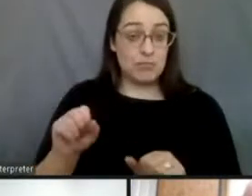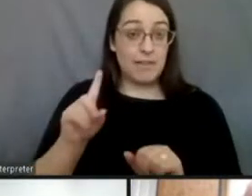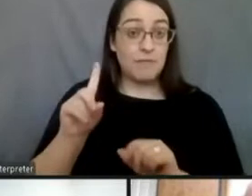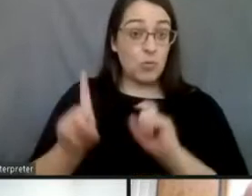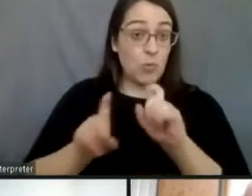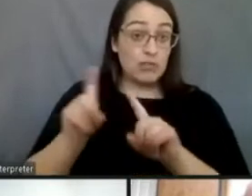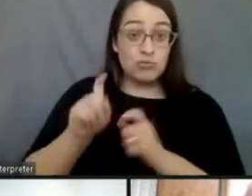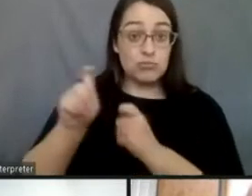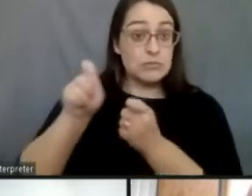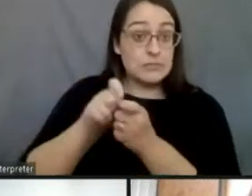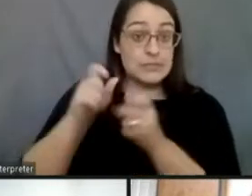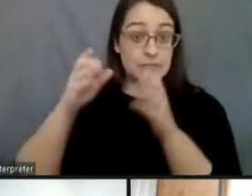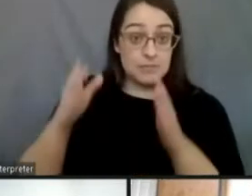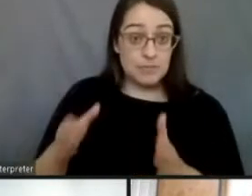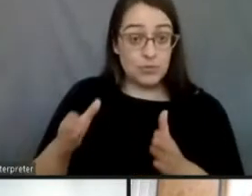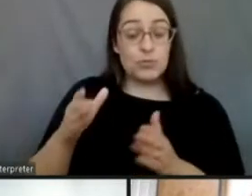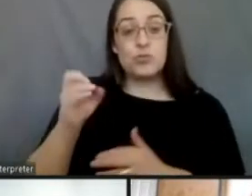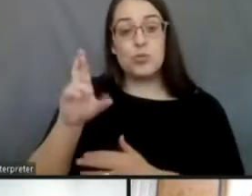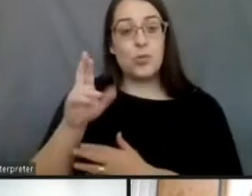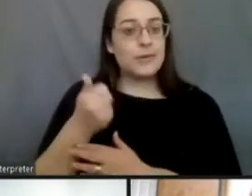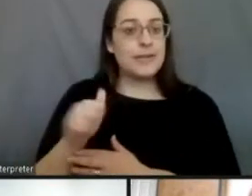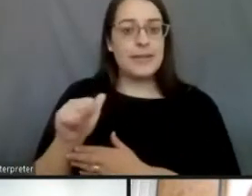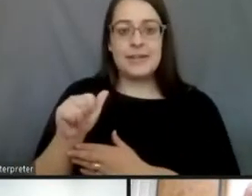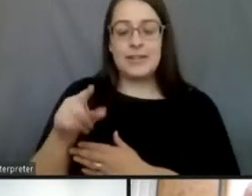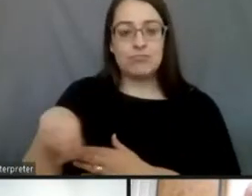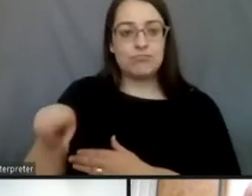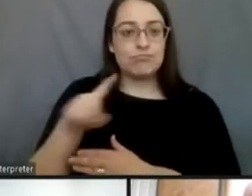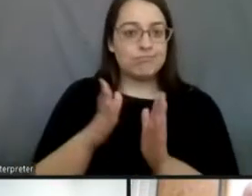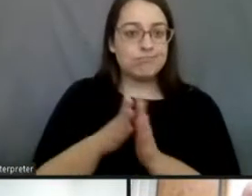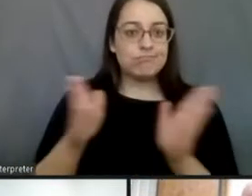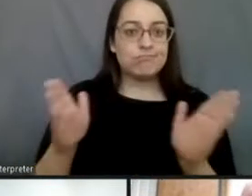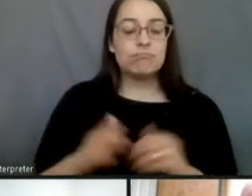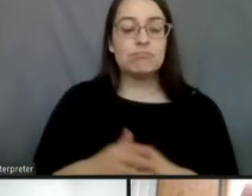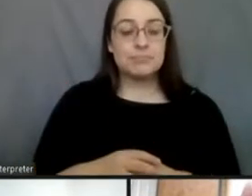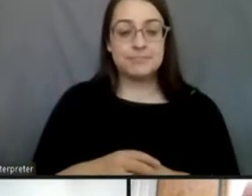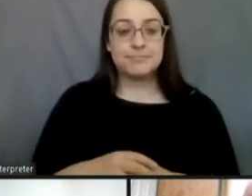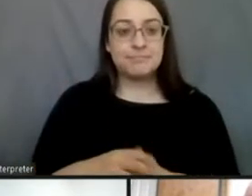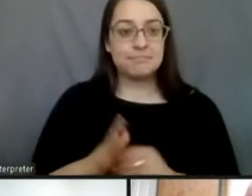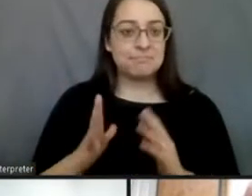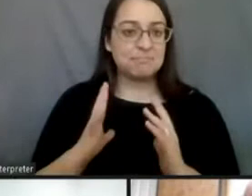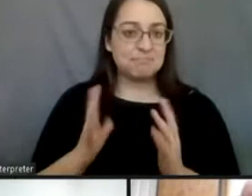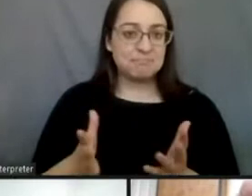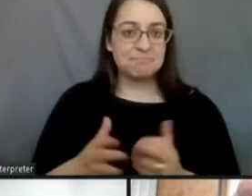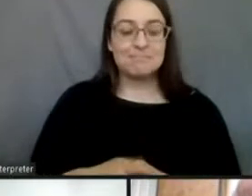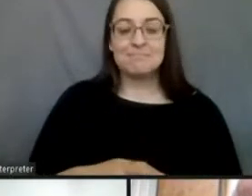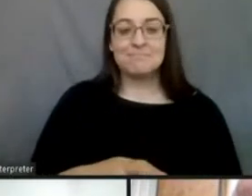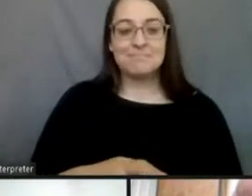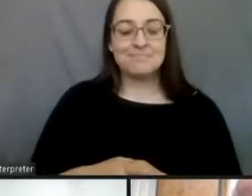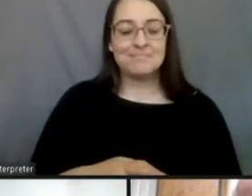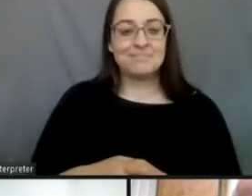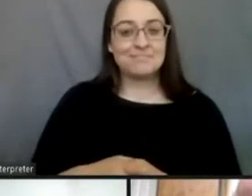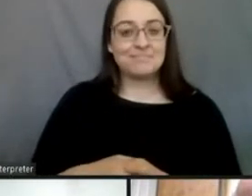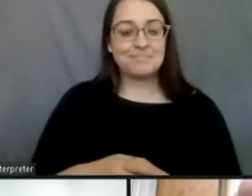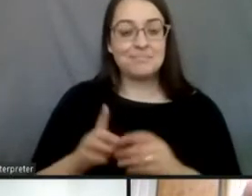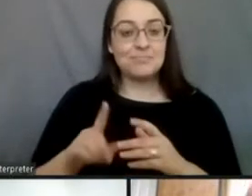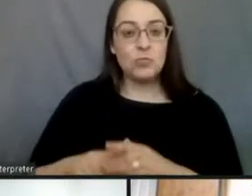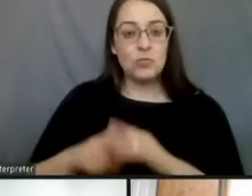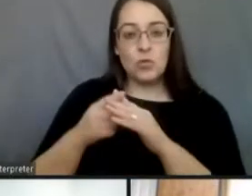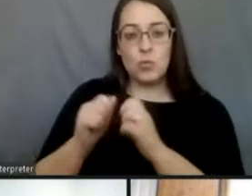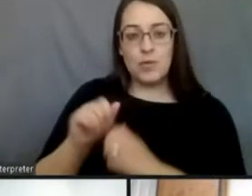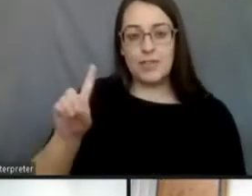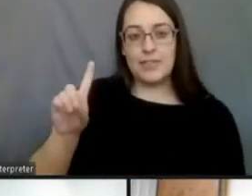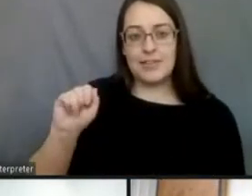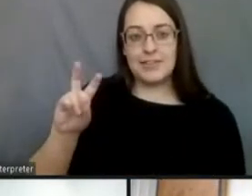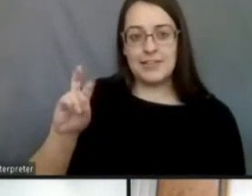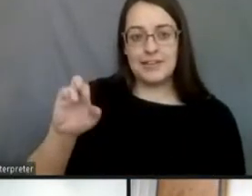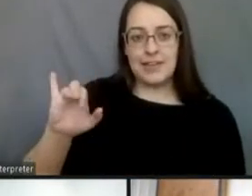question for an individual panel member or the panel as a whole, that's completely fine. Let's go ahead and start with David